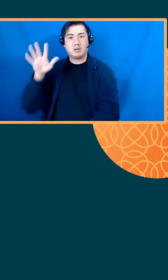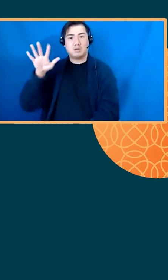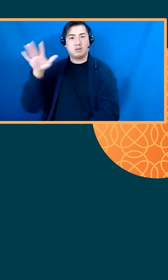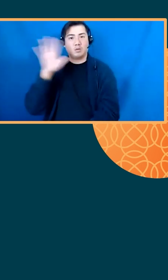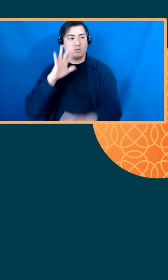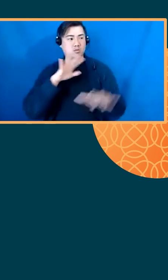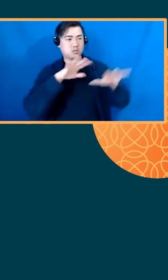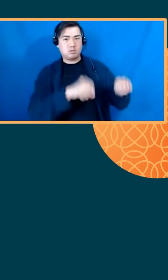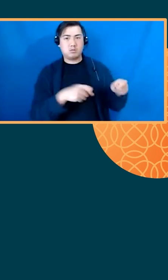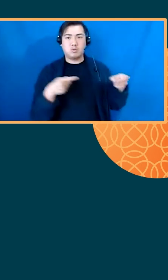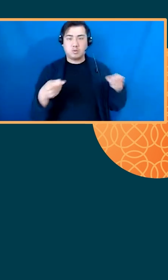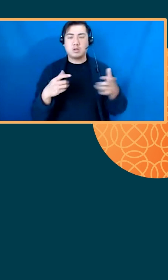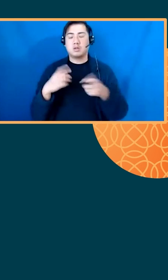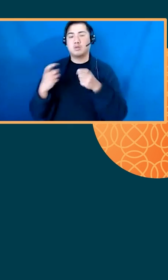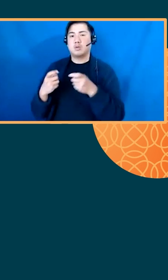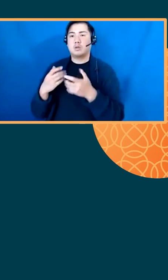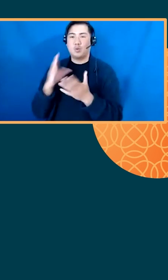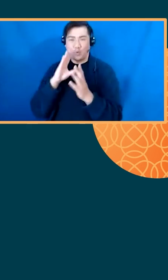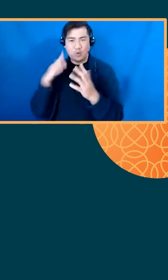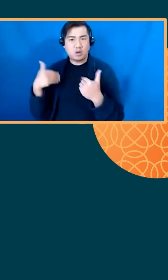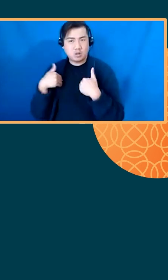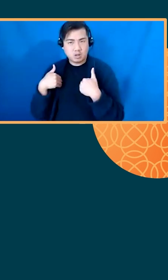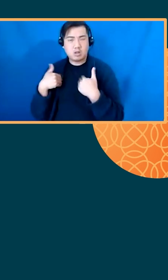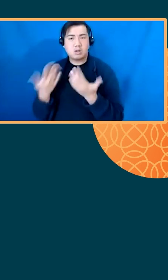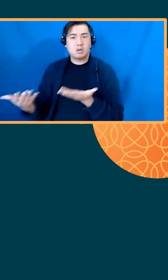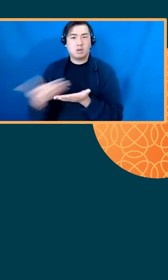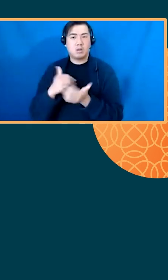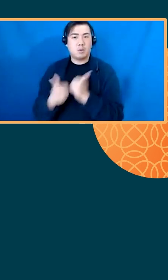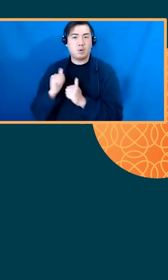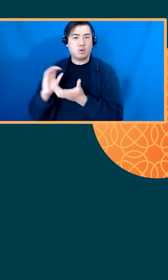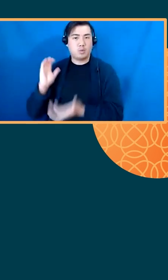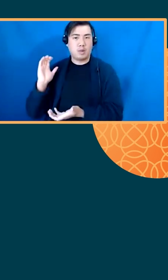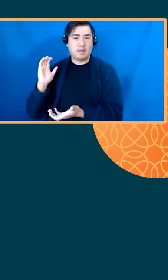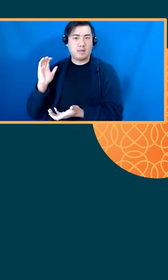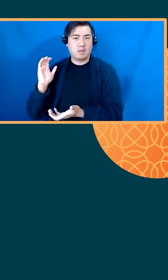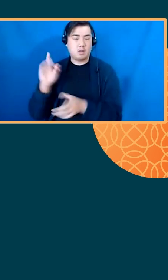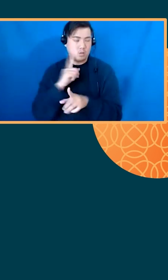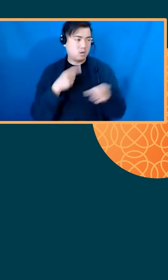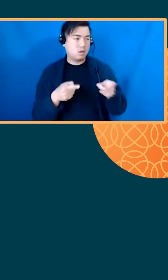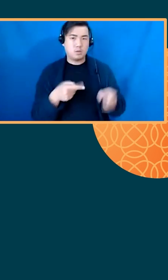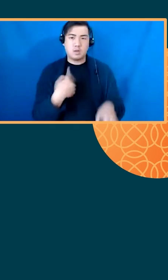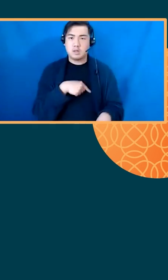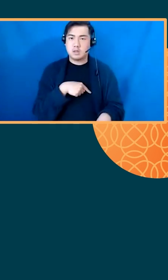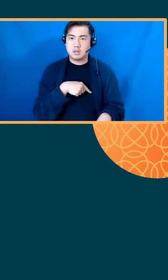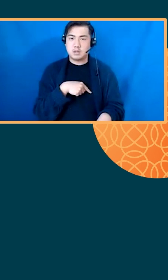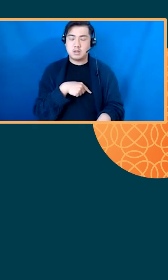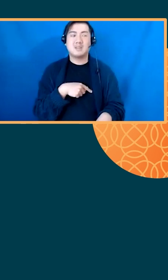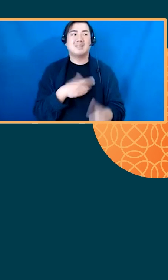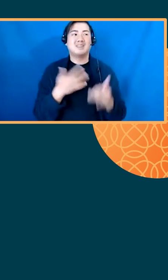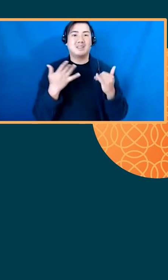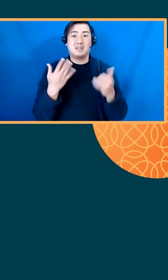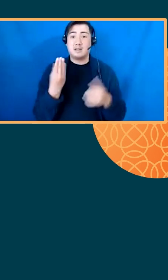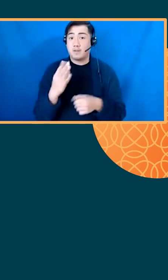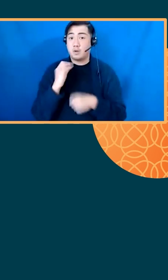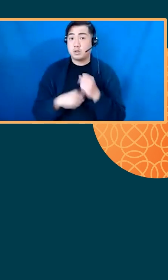own the majority of wealth and hence they're going to own us. And so where I've been gravitating towards more and more over the last couple